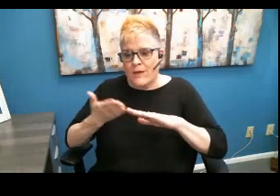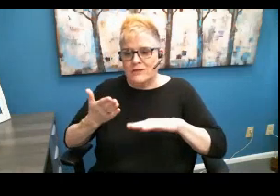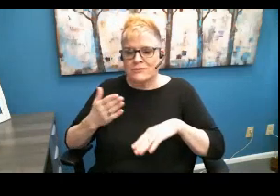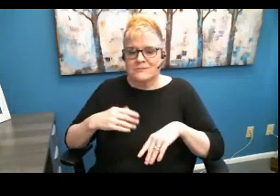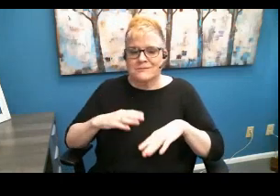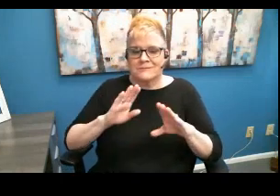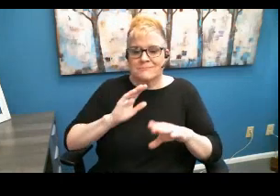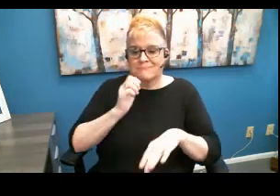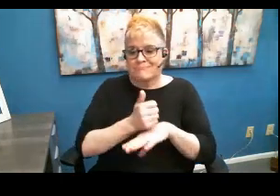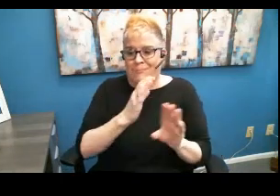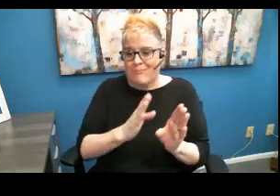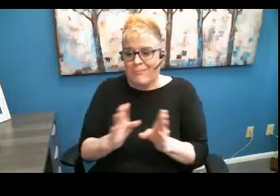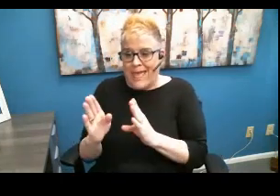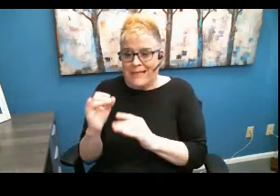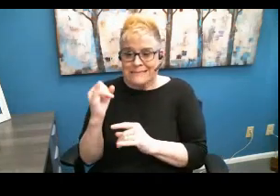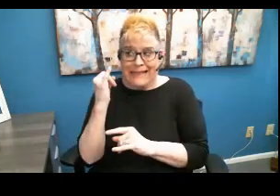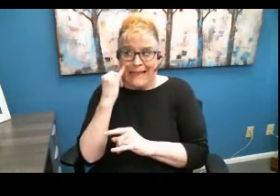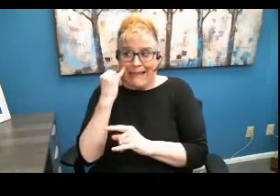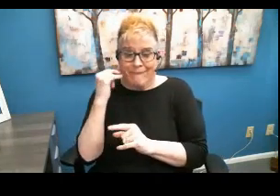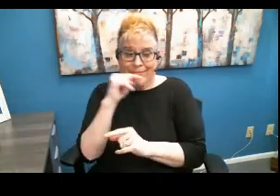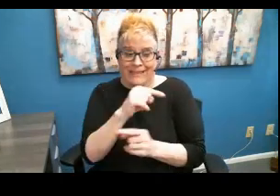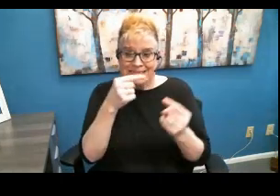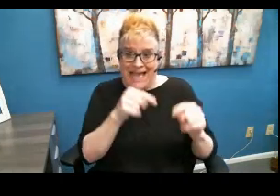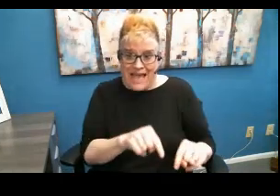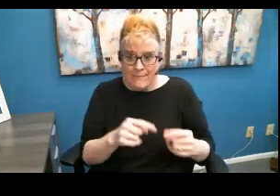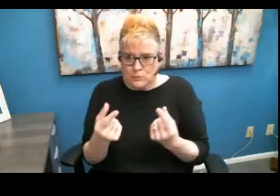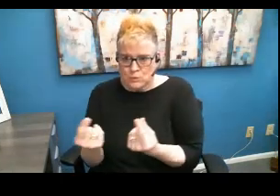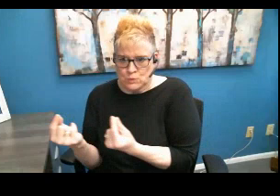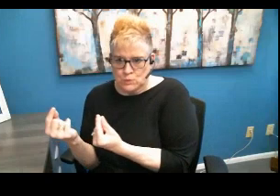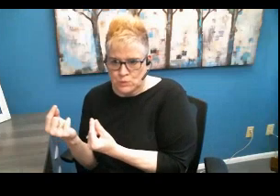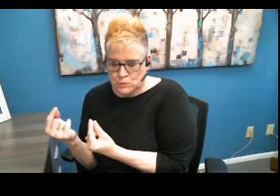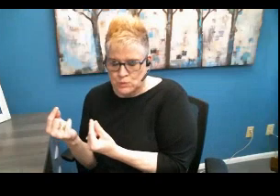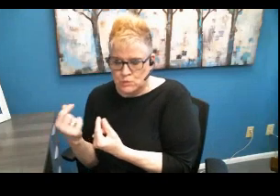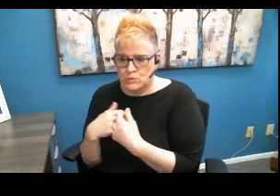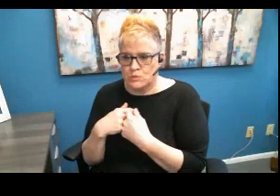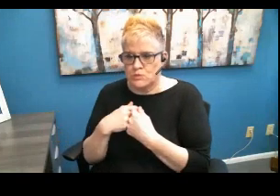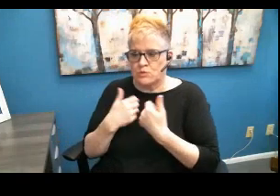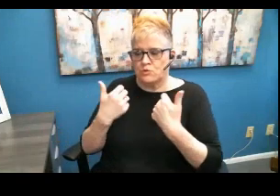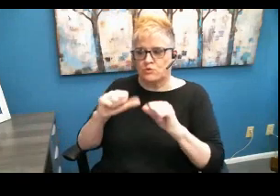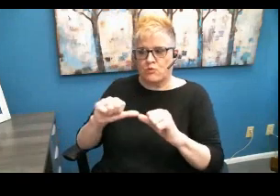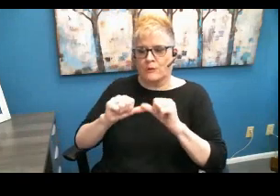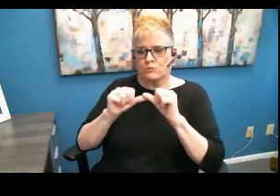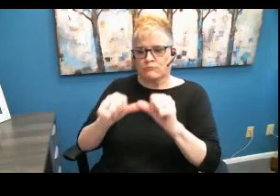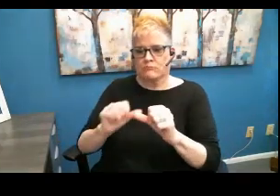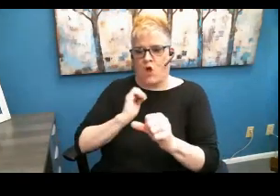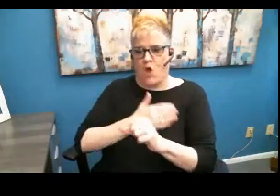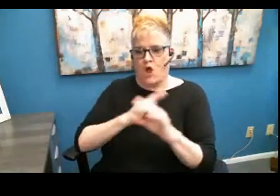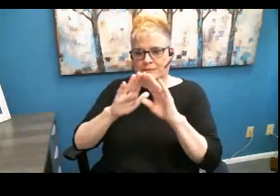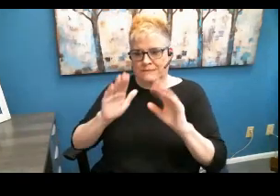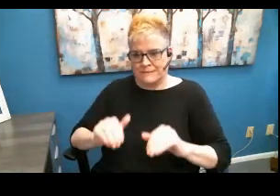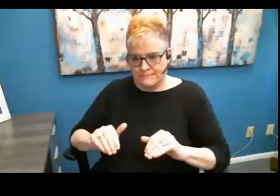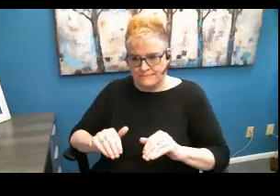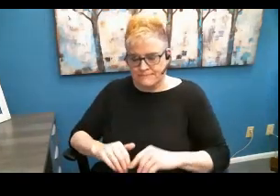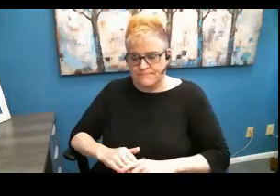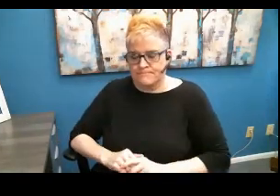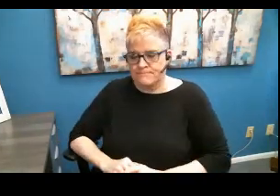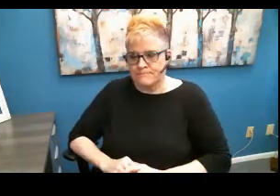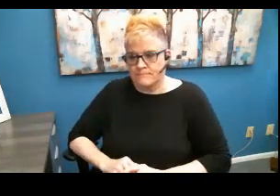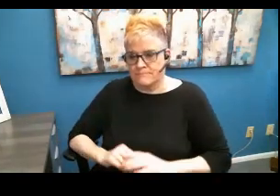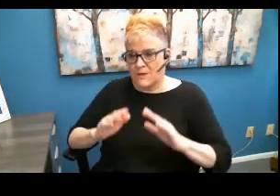plans for outages ourselves and to try and maintain our system. Our system is